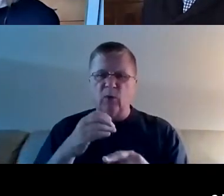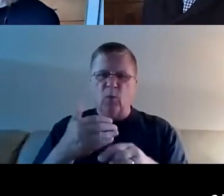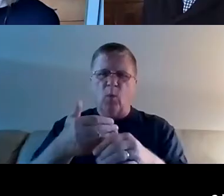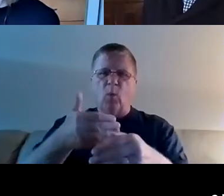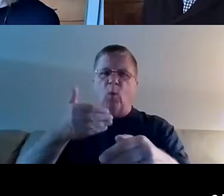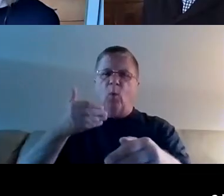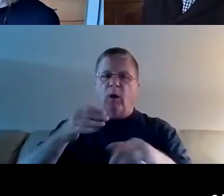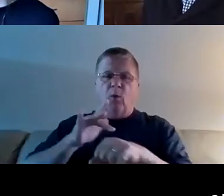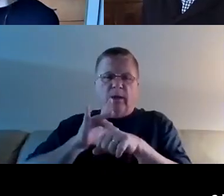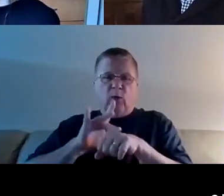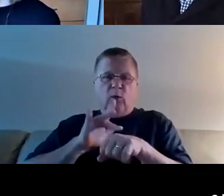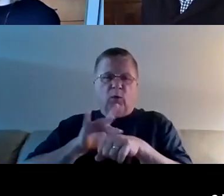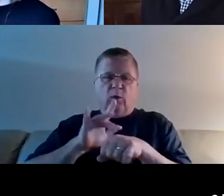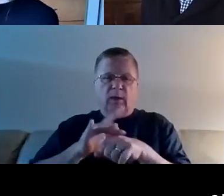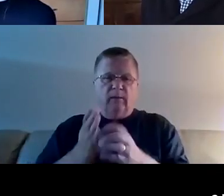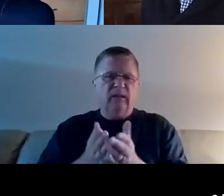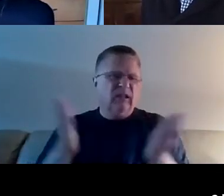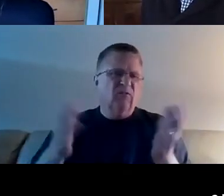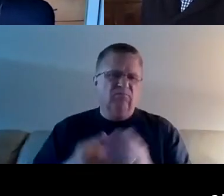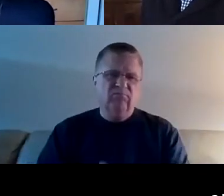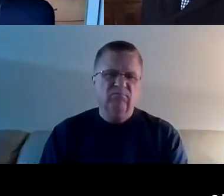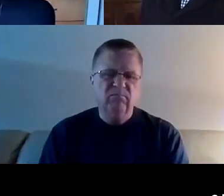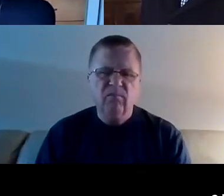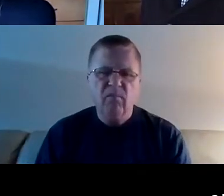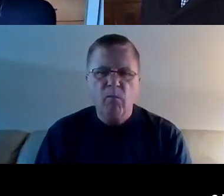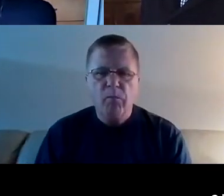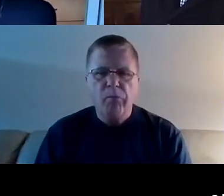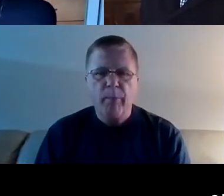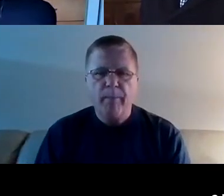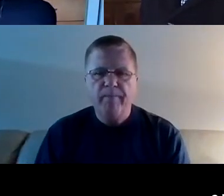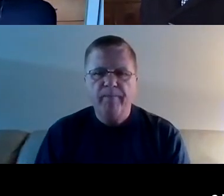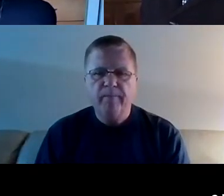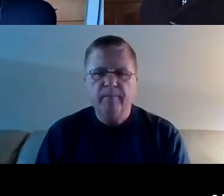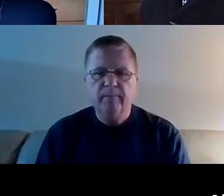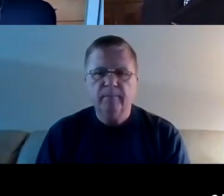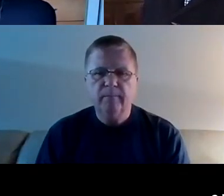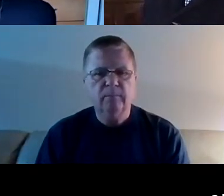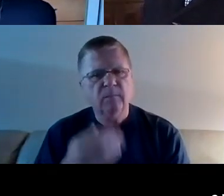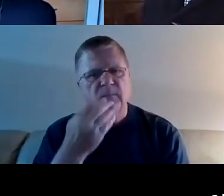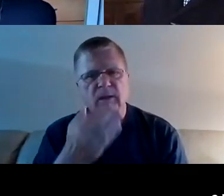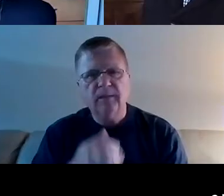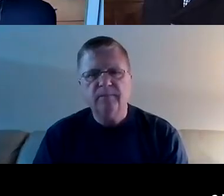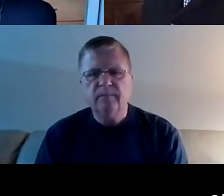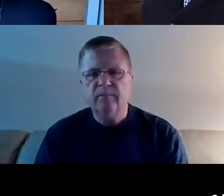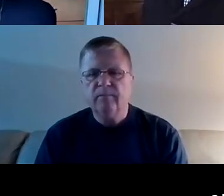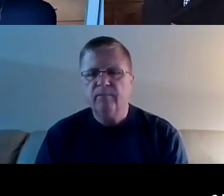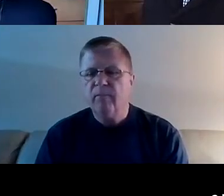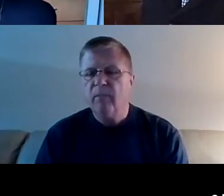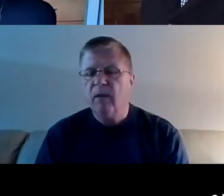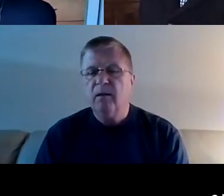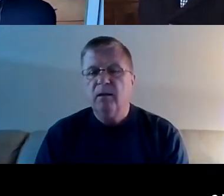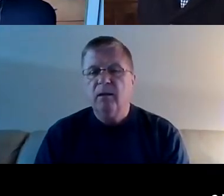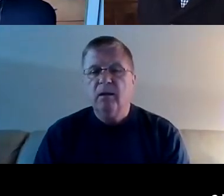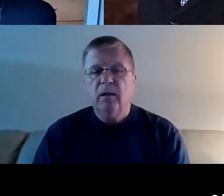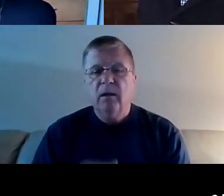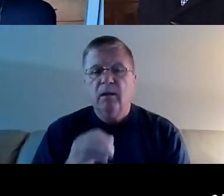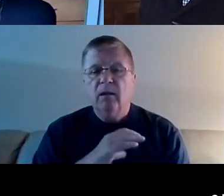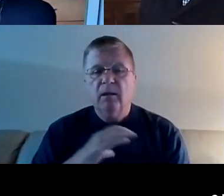already been constructed without any authority to connect to the sewer system. Smaller